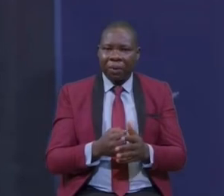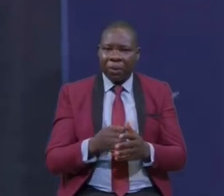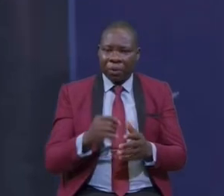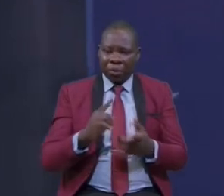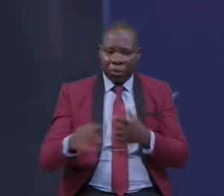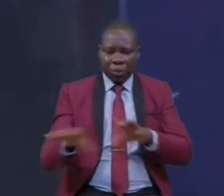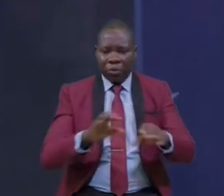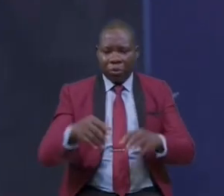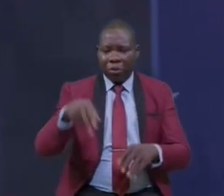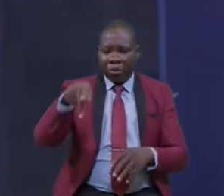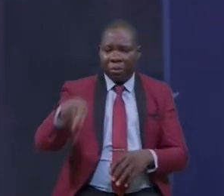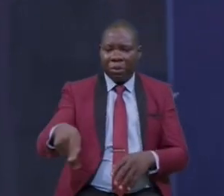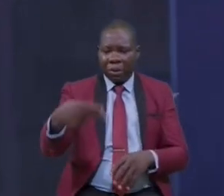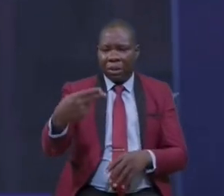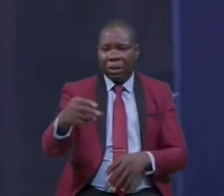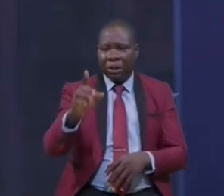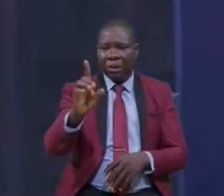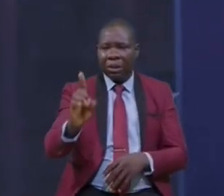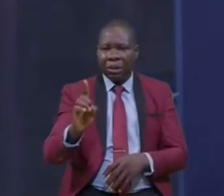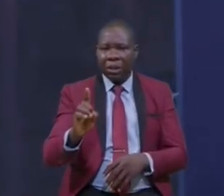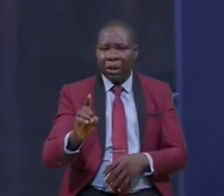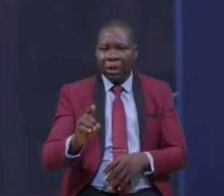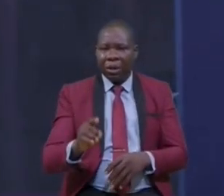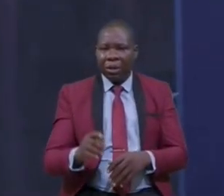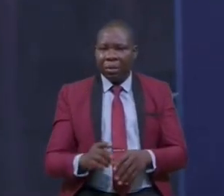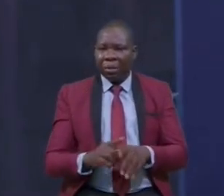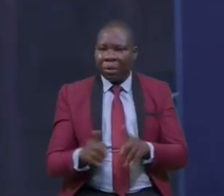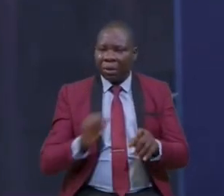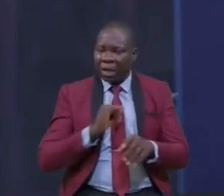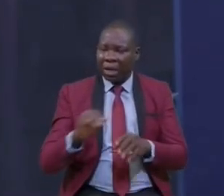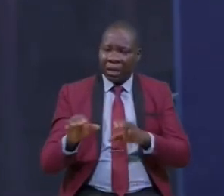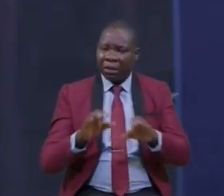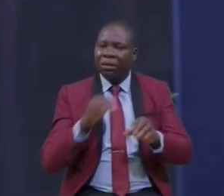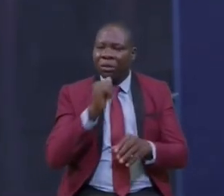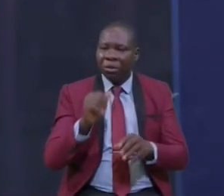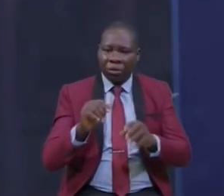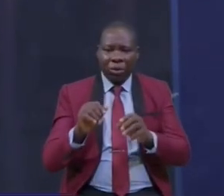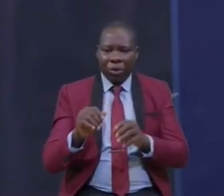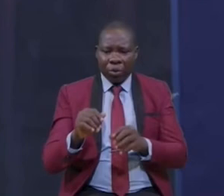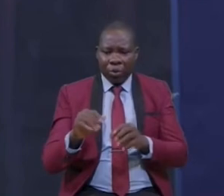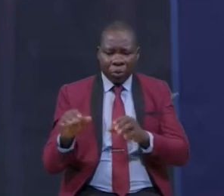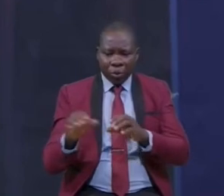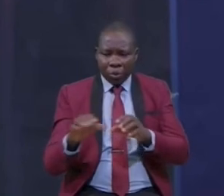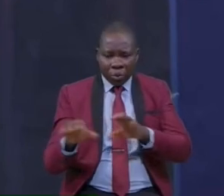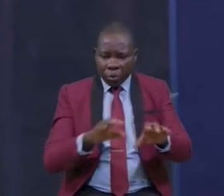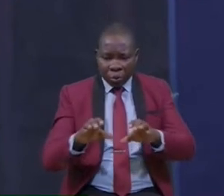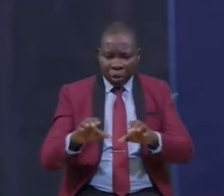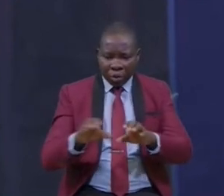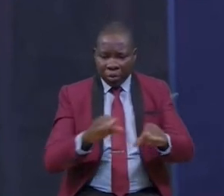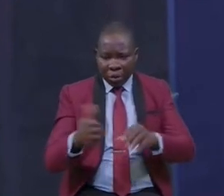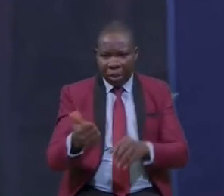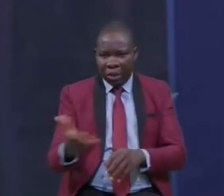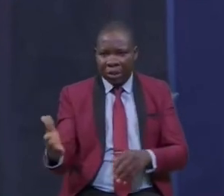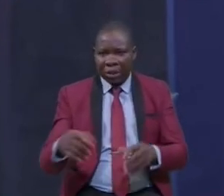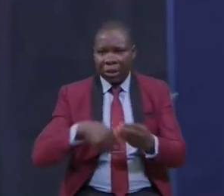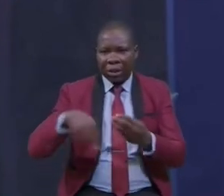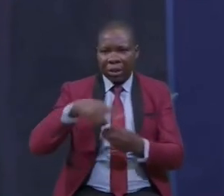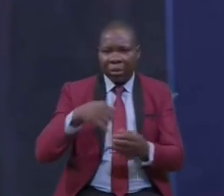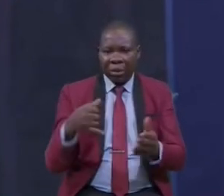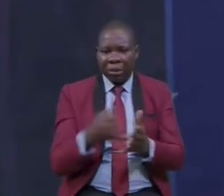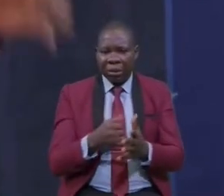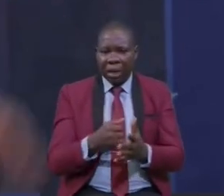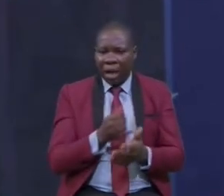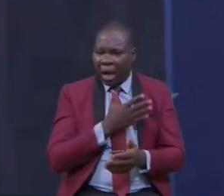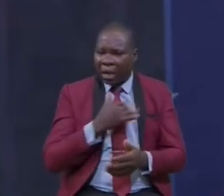saw me and said, "Did you hear I came to your school?" I said, "Yes, sir." "And did you hear that we have given you scholarship